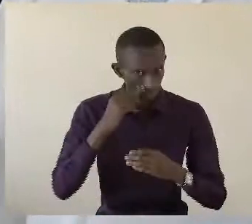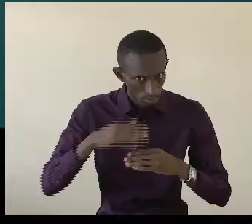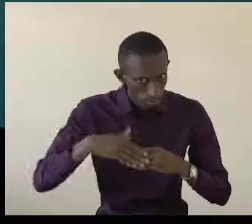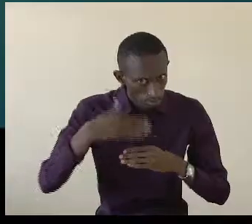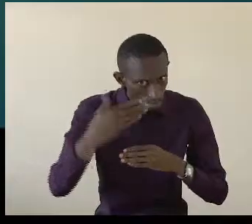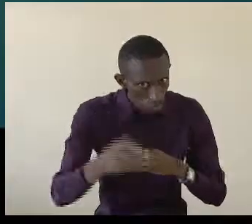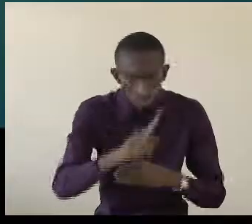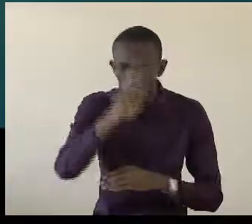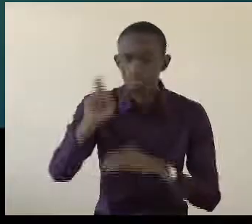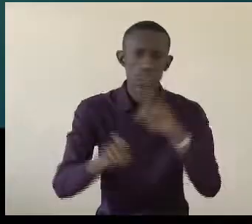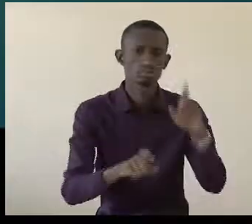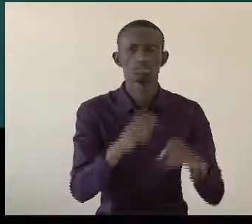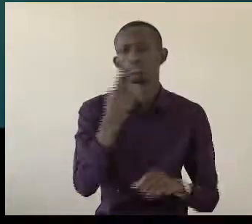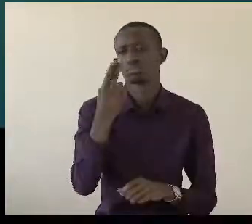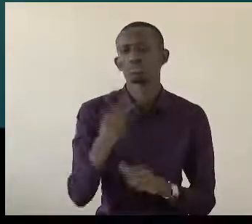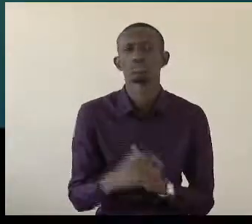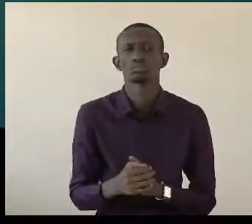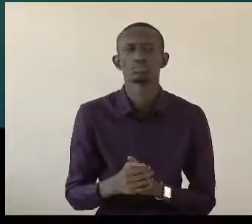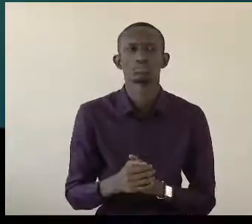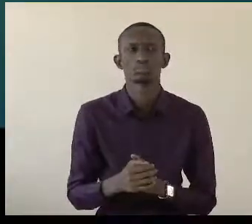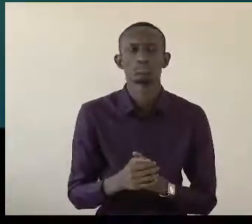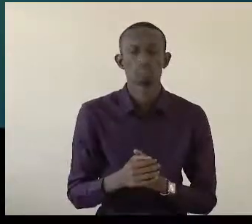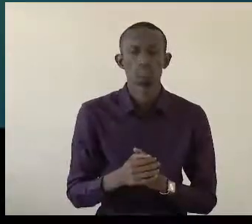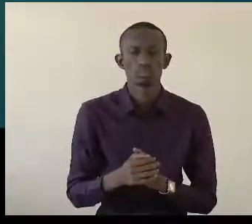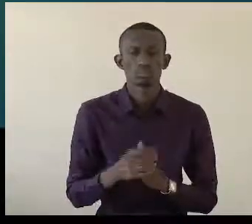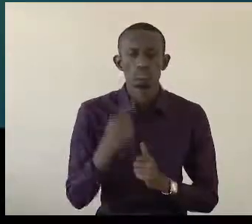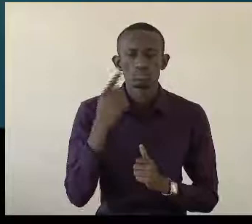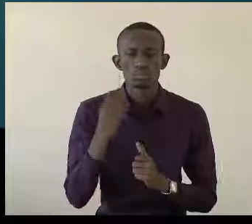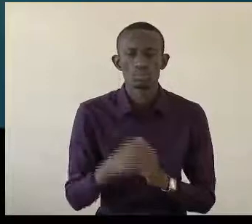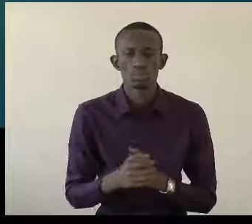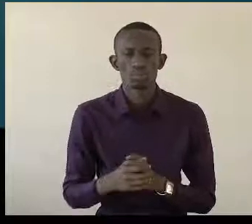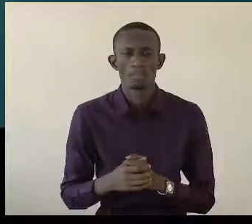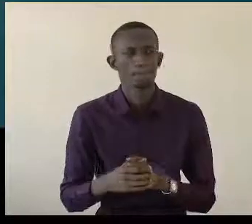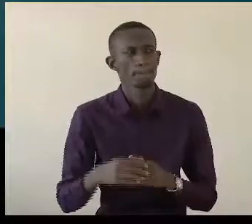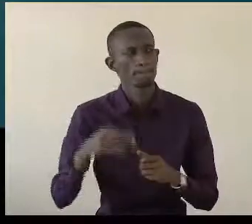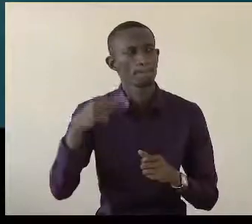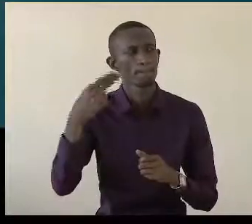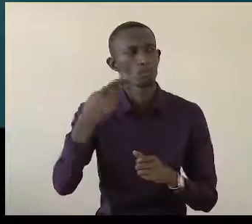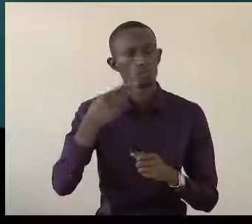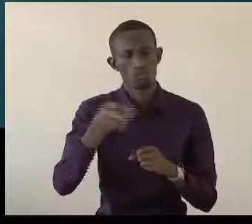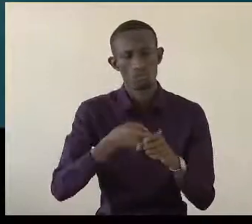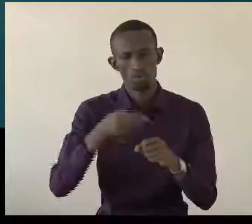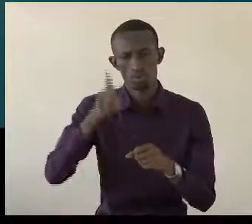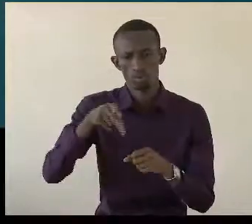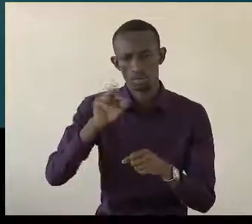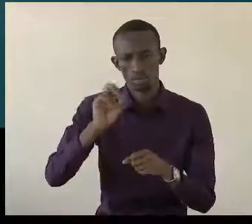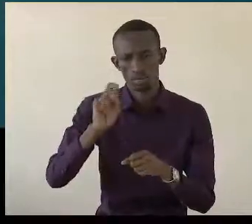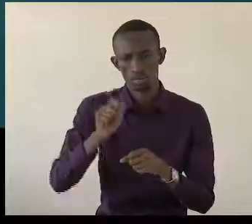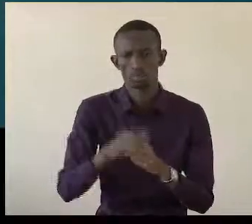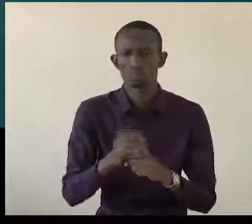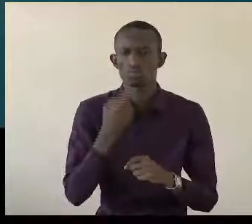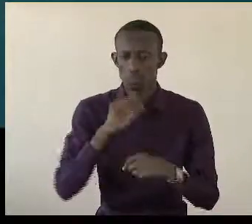propane 1-ol, the same starting material, or the starting substance, and we want to produce butane